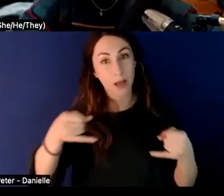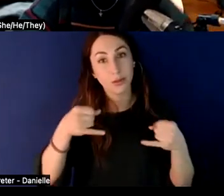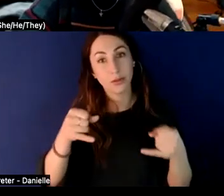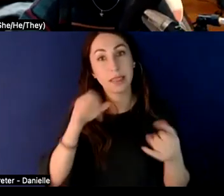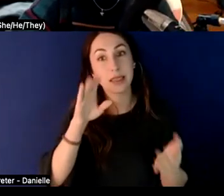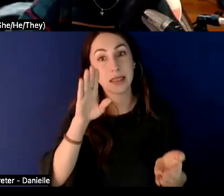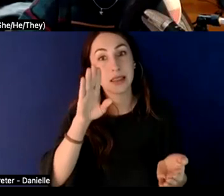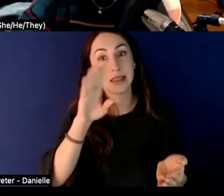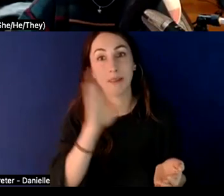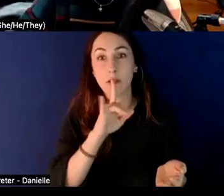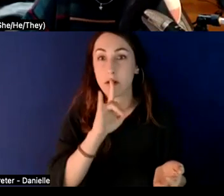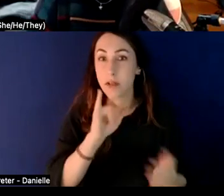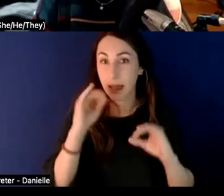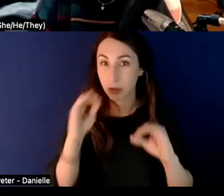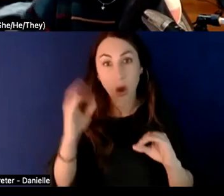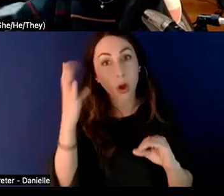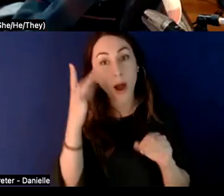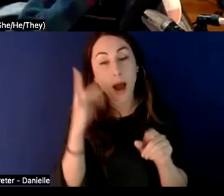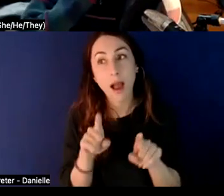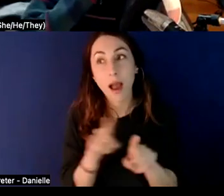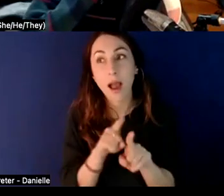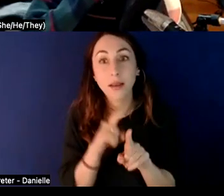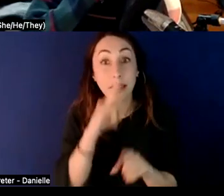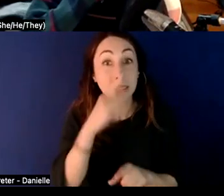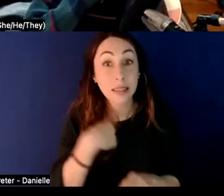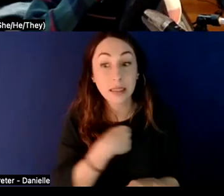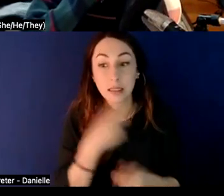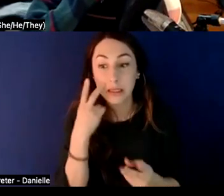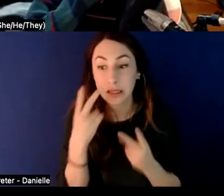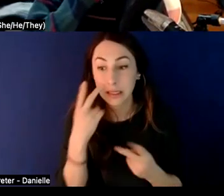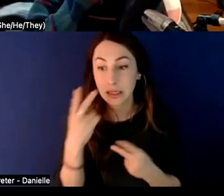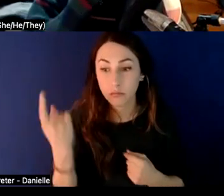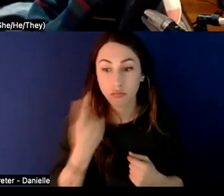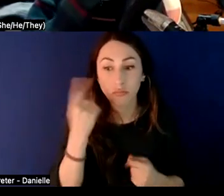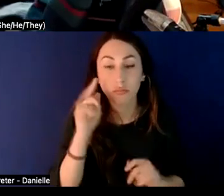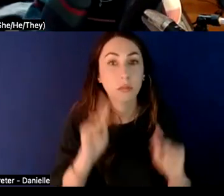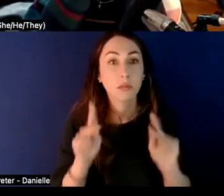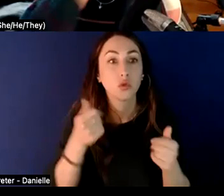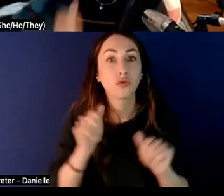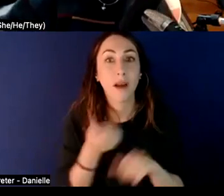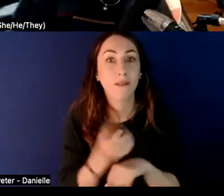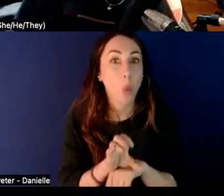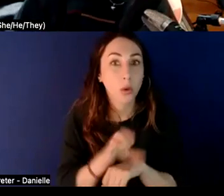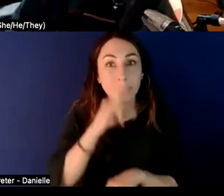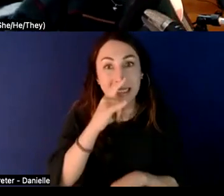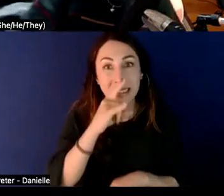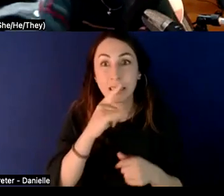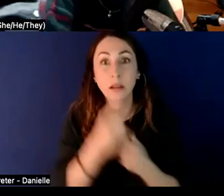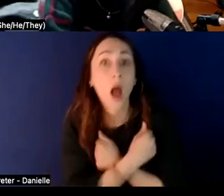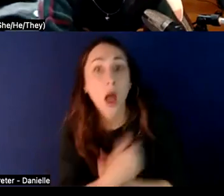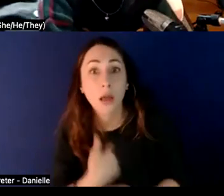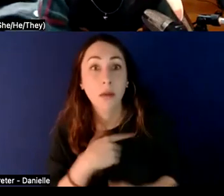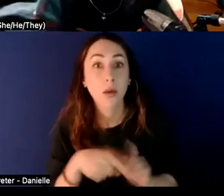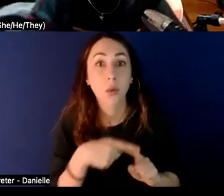were really taught, because even as kids, like we see it all the time, like people trying to force kids to hug them when they don't want